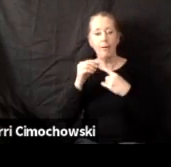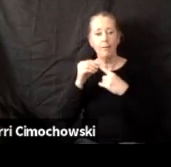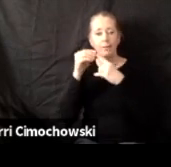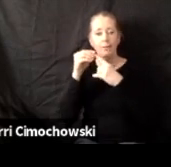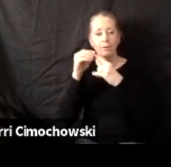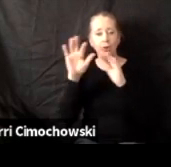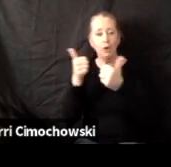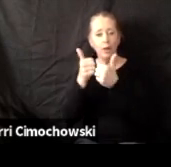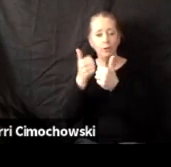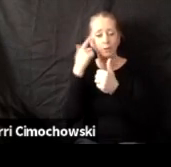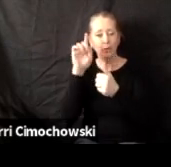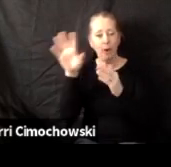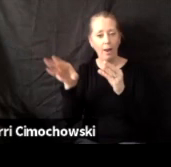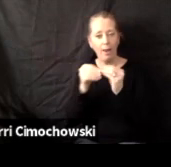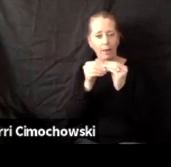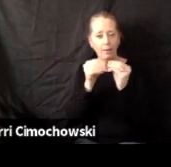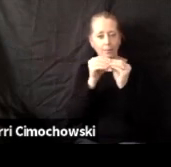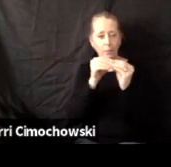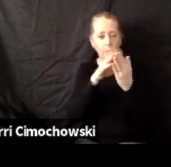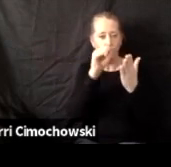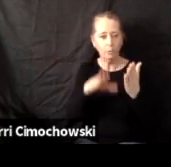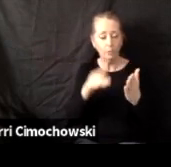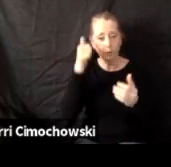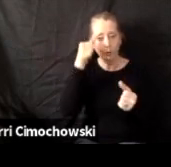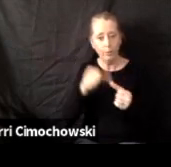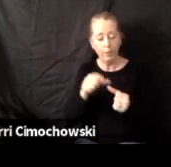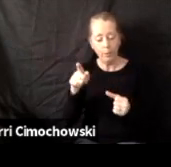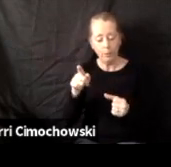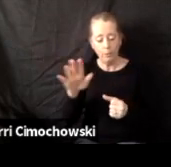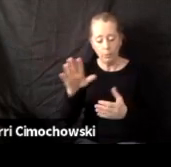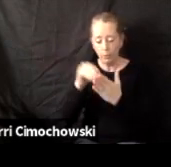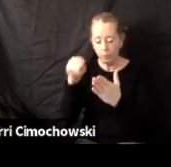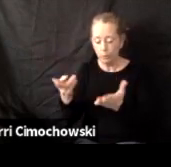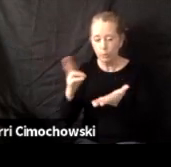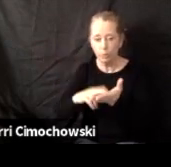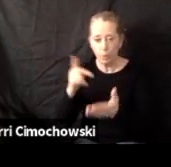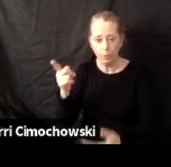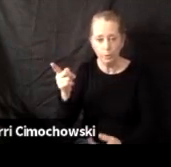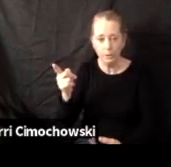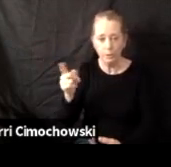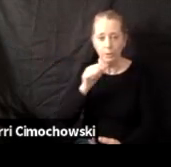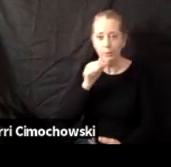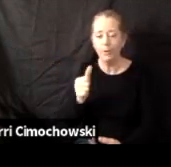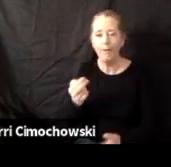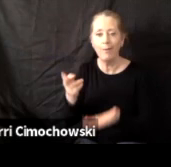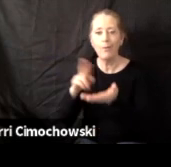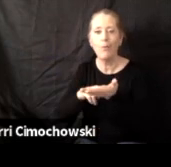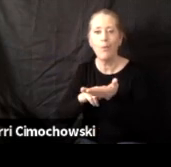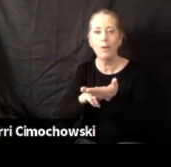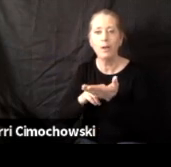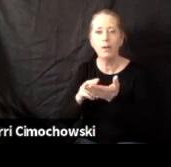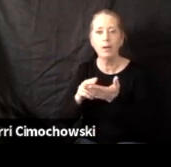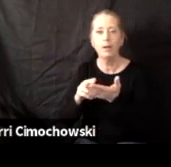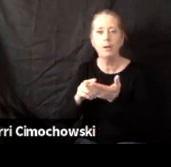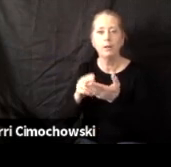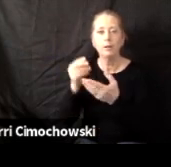additional students, because remember, when your student enrolls in a secondary school, they're not enrolling to